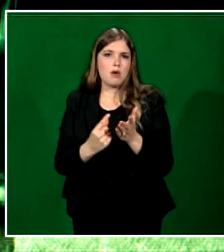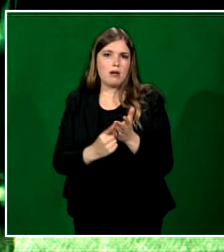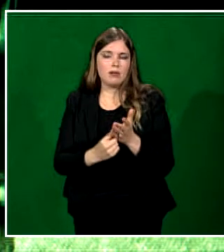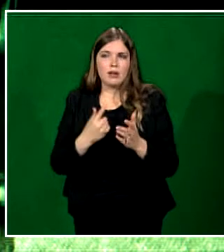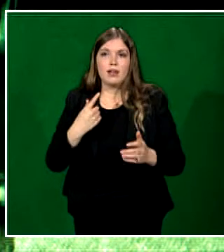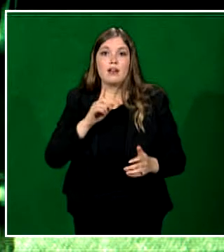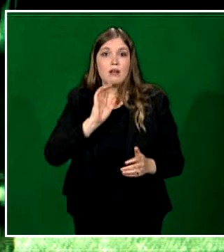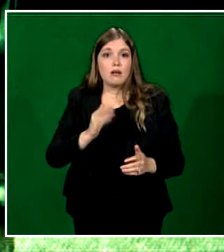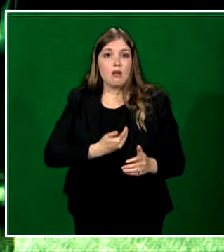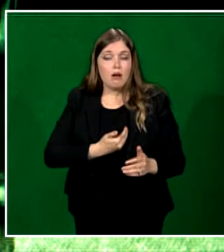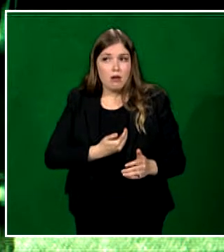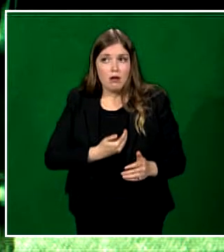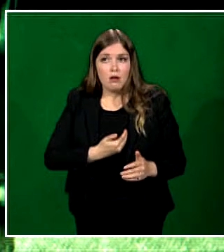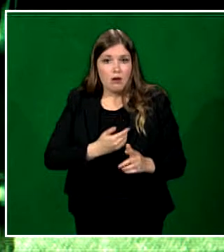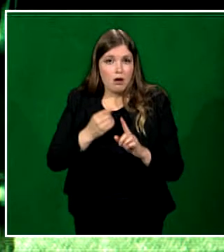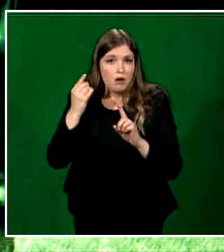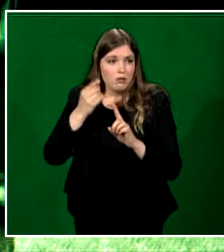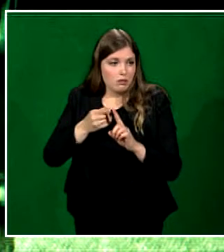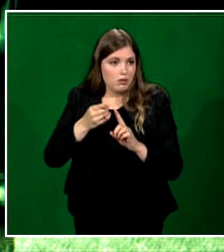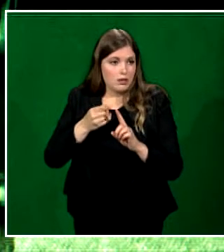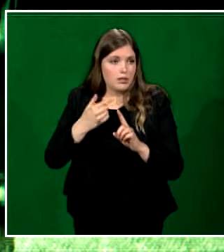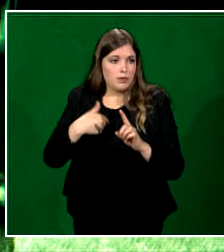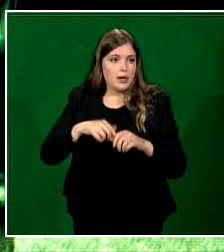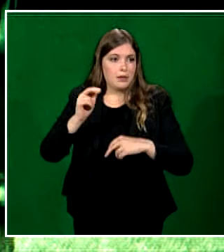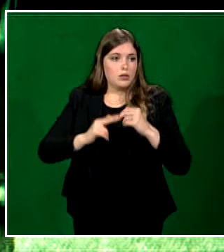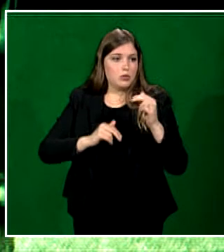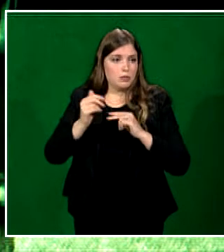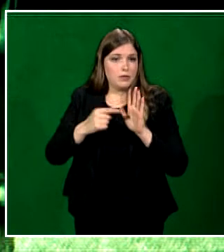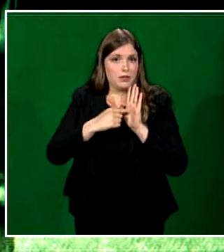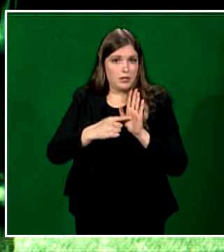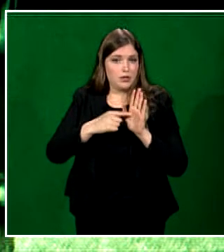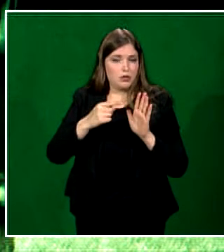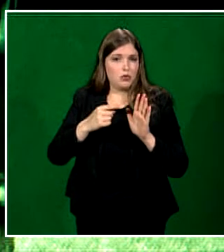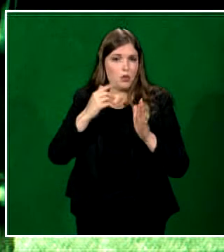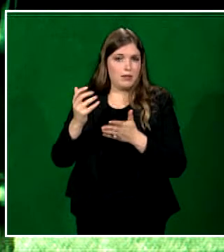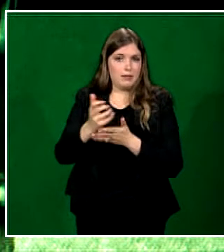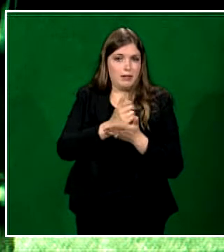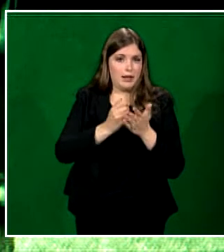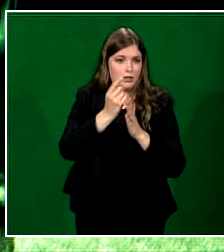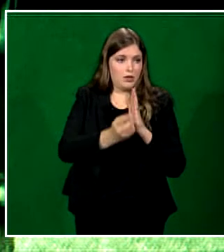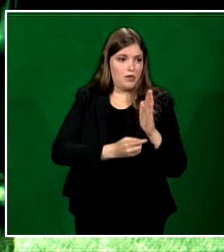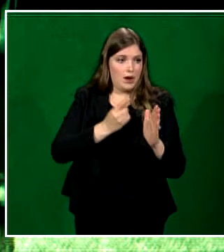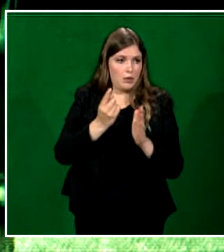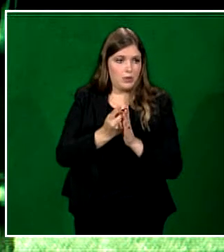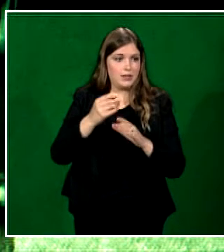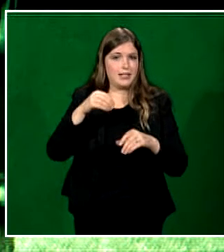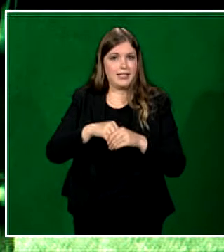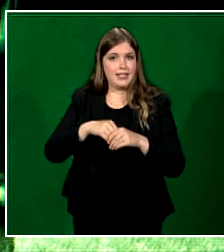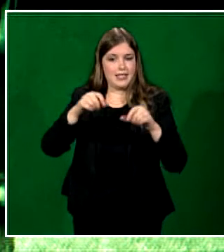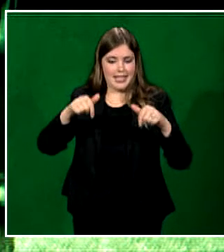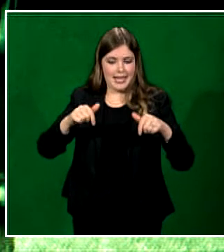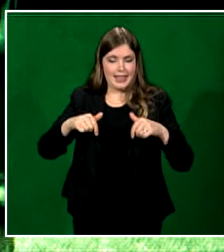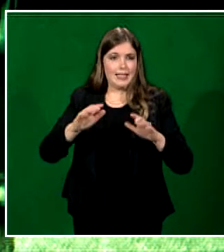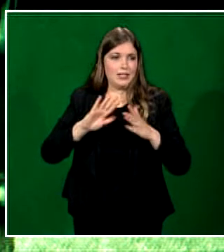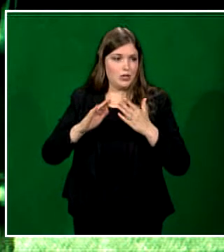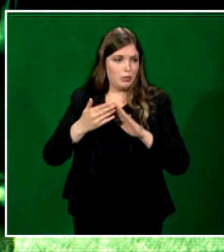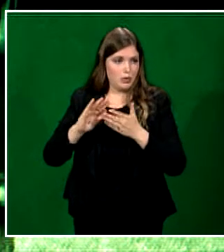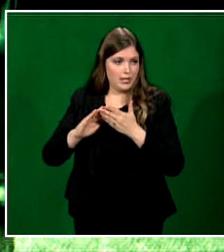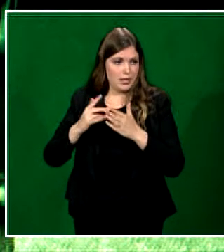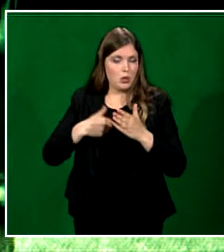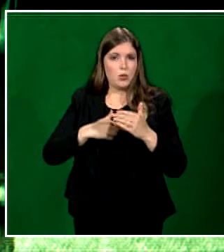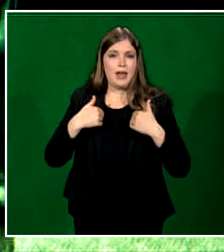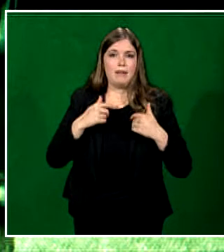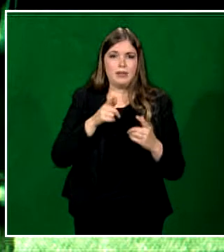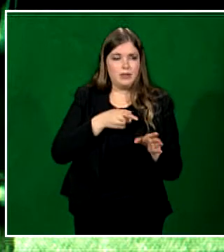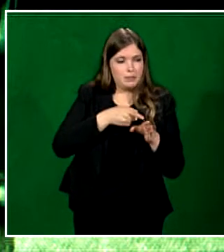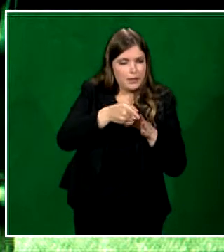able to enable us to build a model that eases collection of our waste in this centralized community through strategically placed customized bins